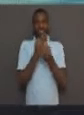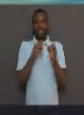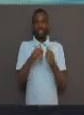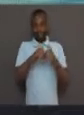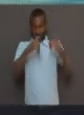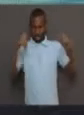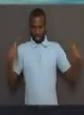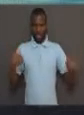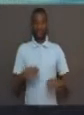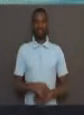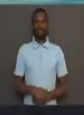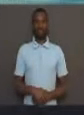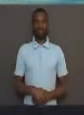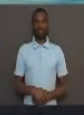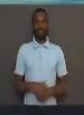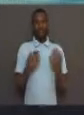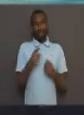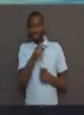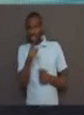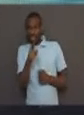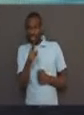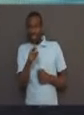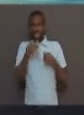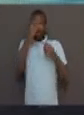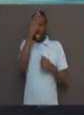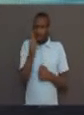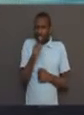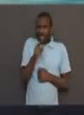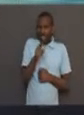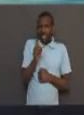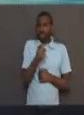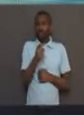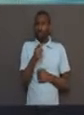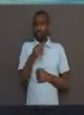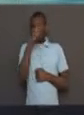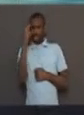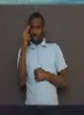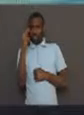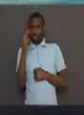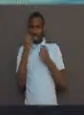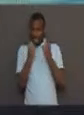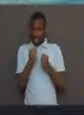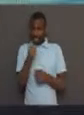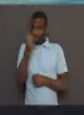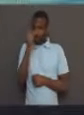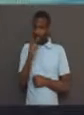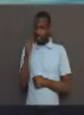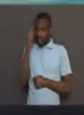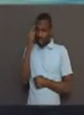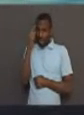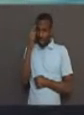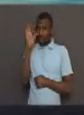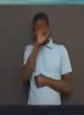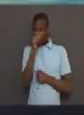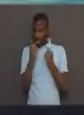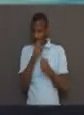fission. Can you think of why this might be the case? Please take a